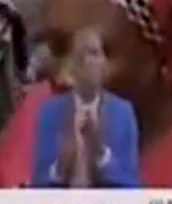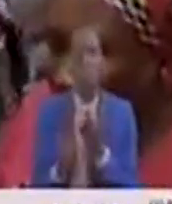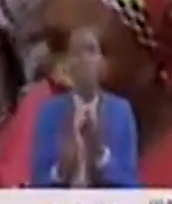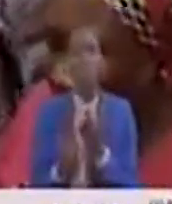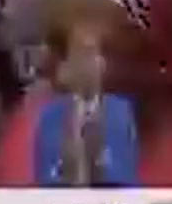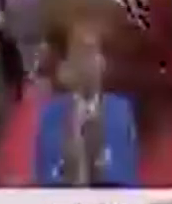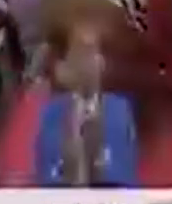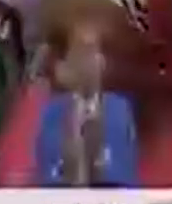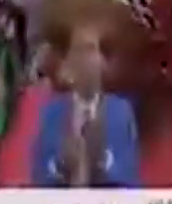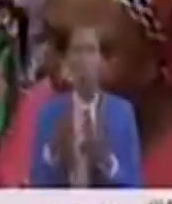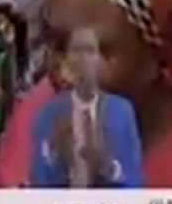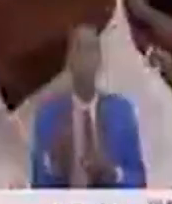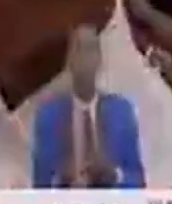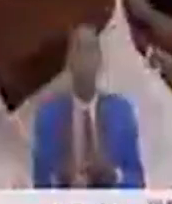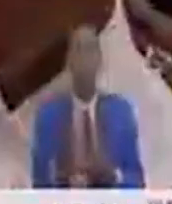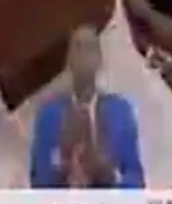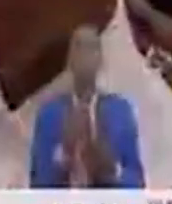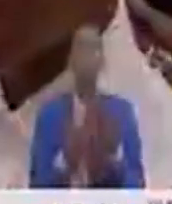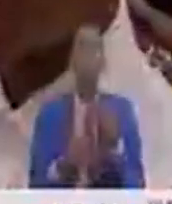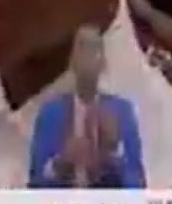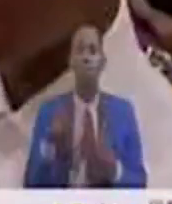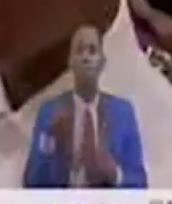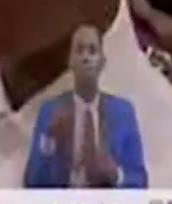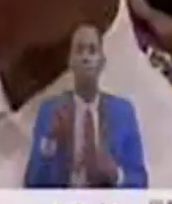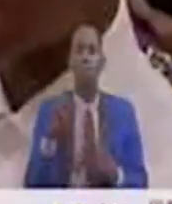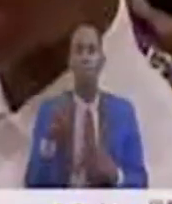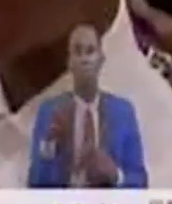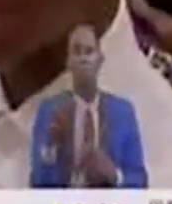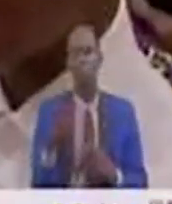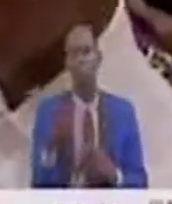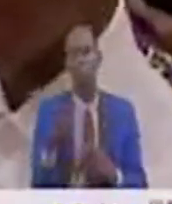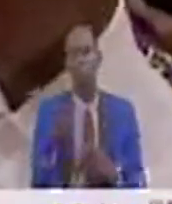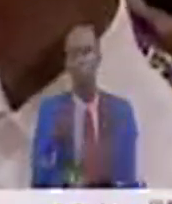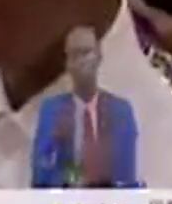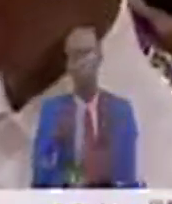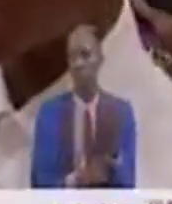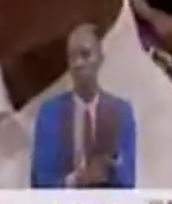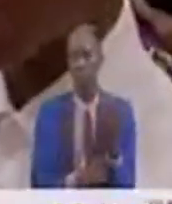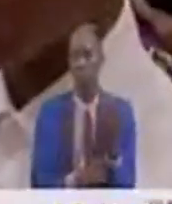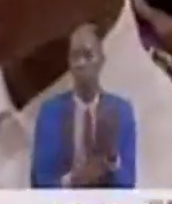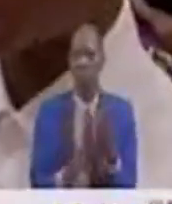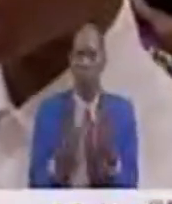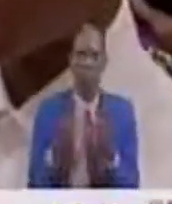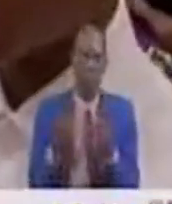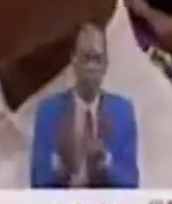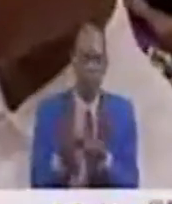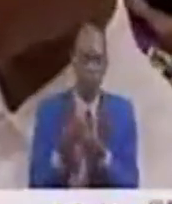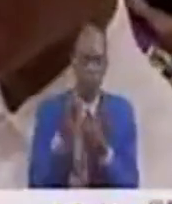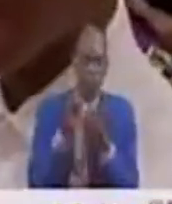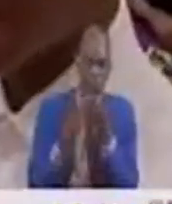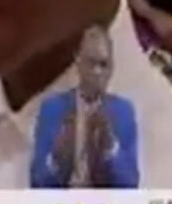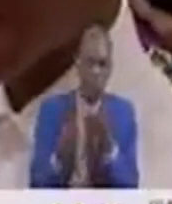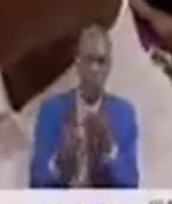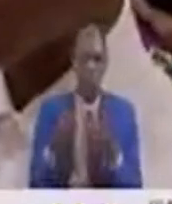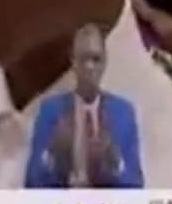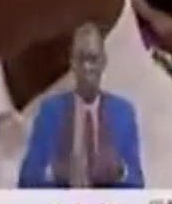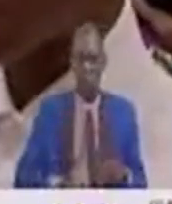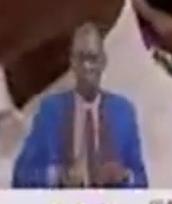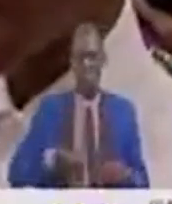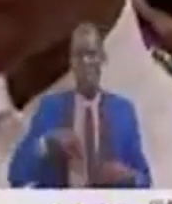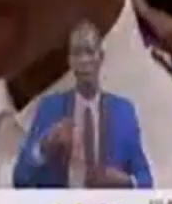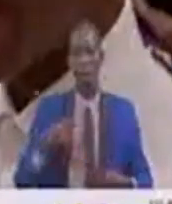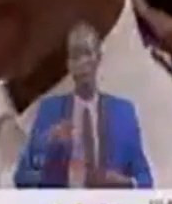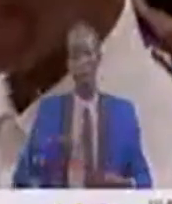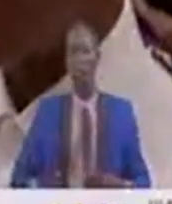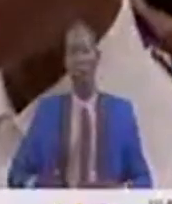the lust of the flesh. Examine the pride of life. Examine all